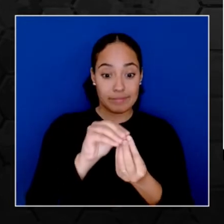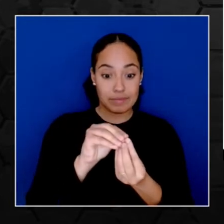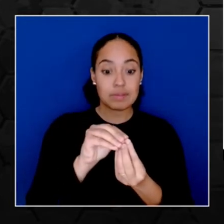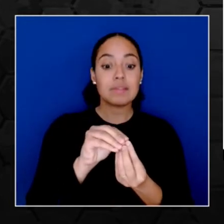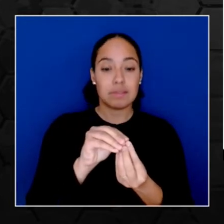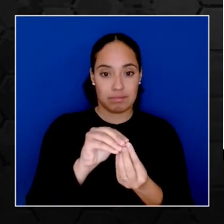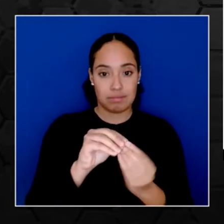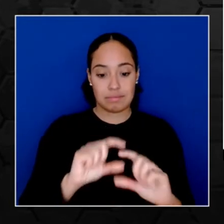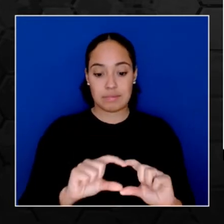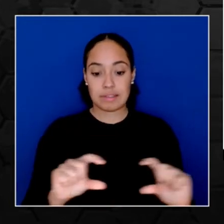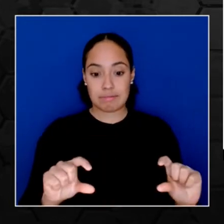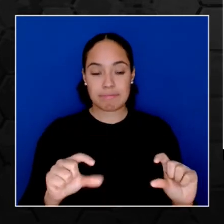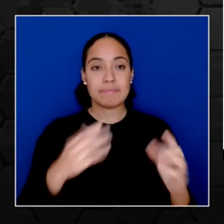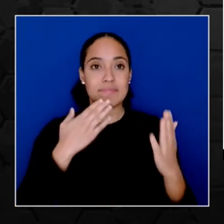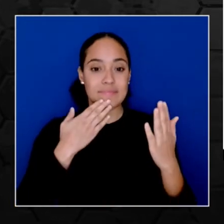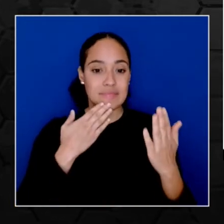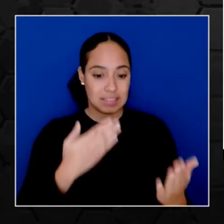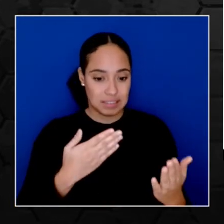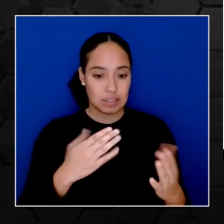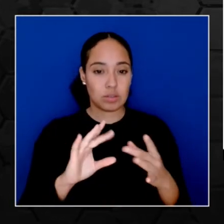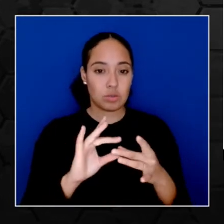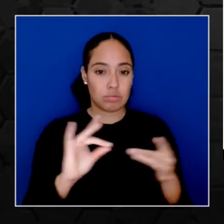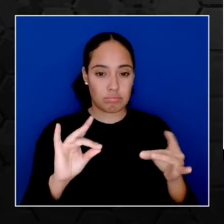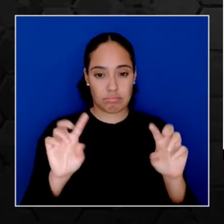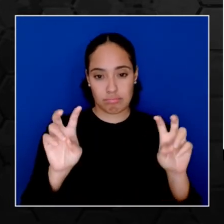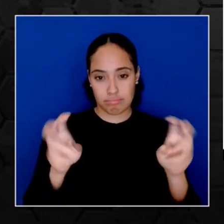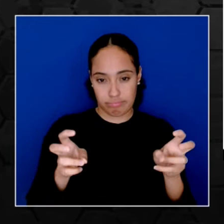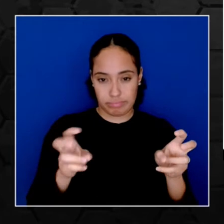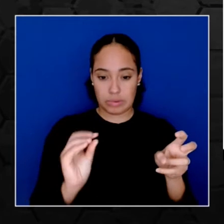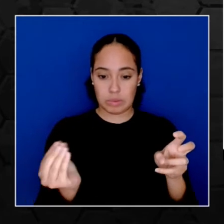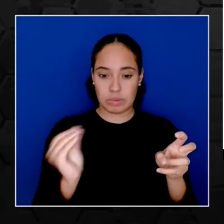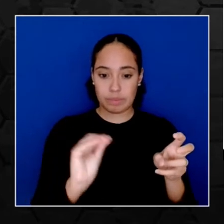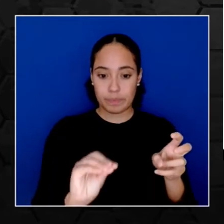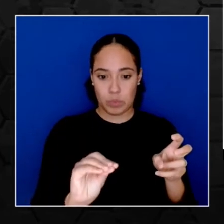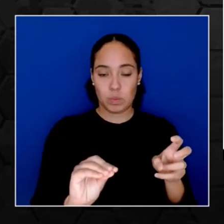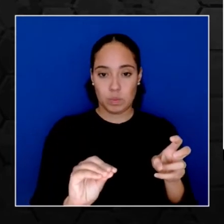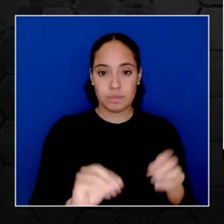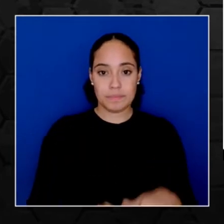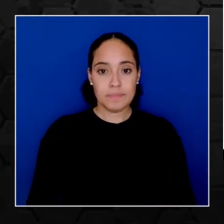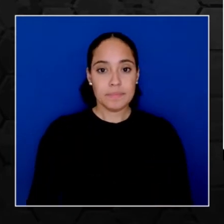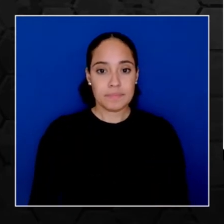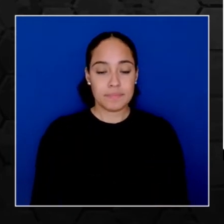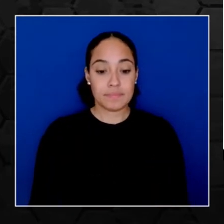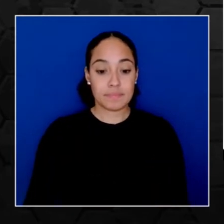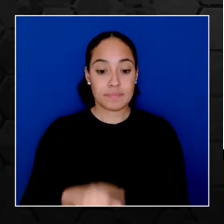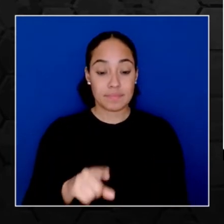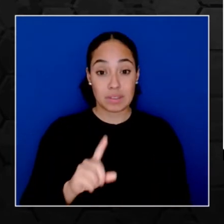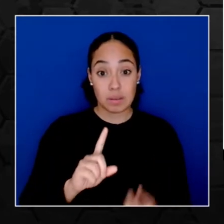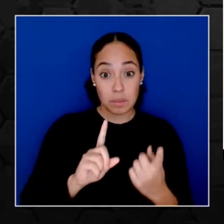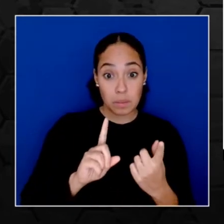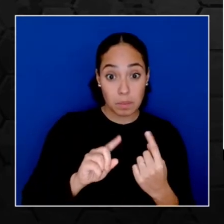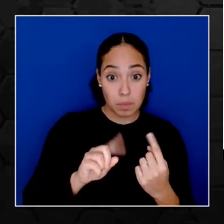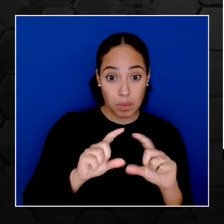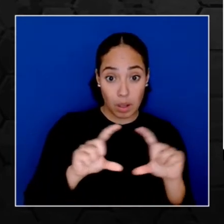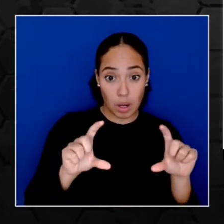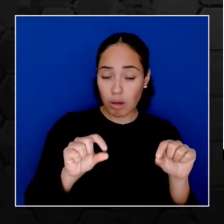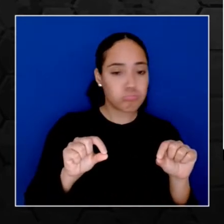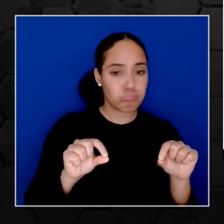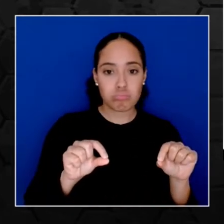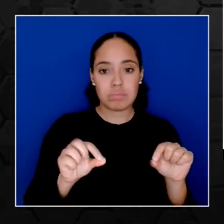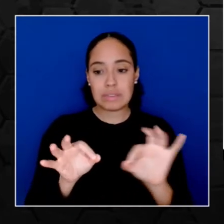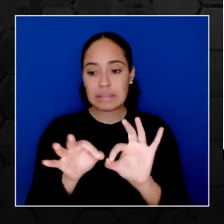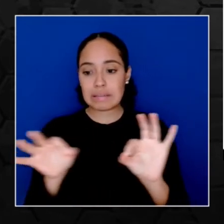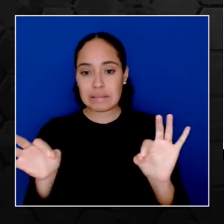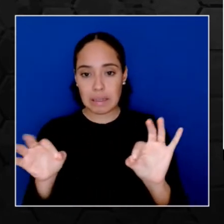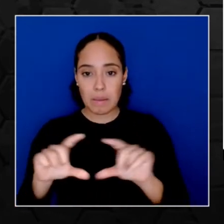display message. So I will not be using a prompt box. Instead, I'll be using a statement box. And here I'll be telling them that thank you for providing your vitals. And I'll